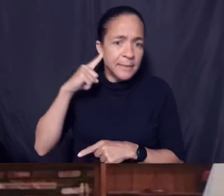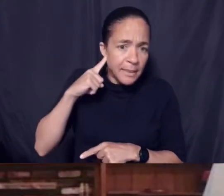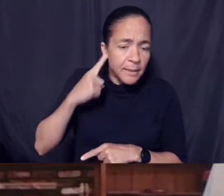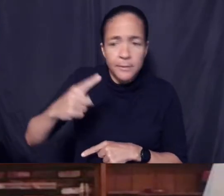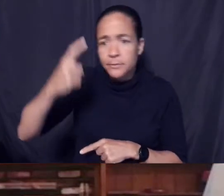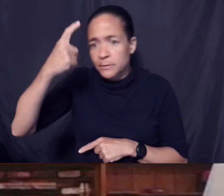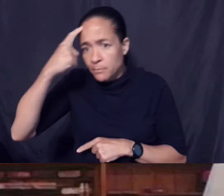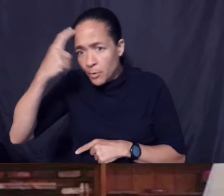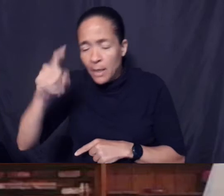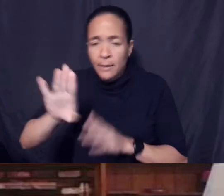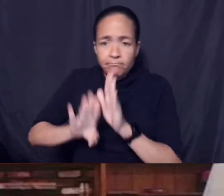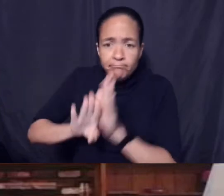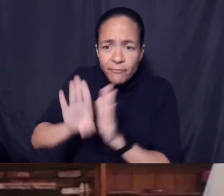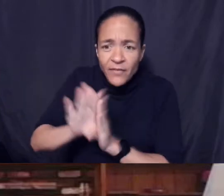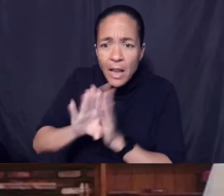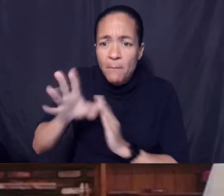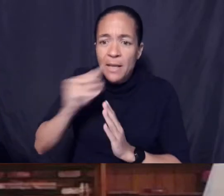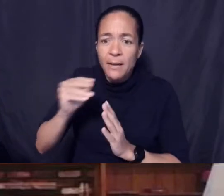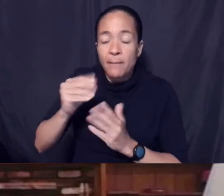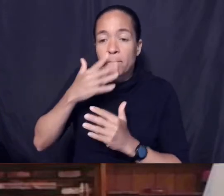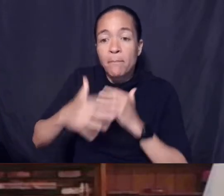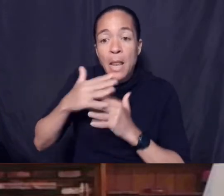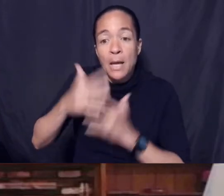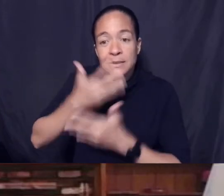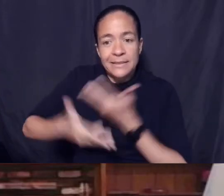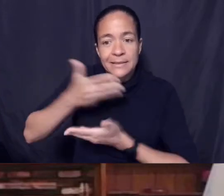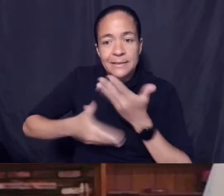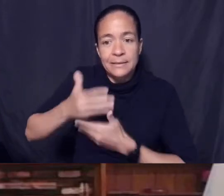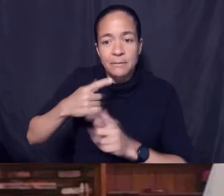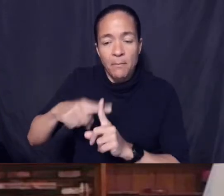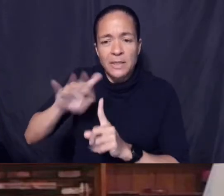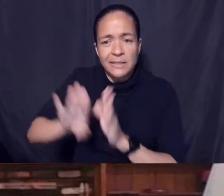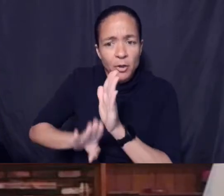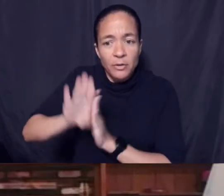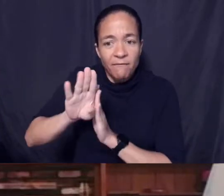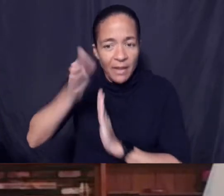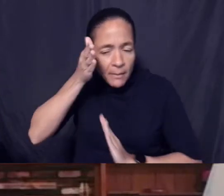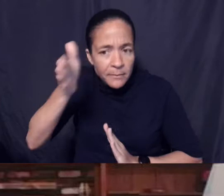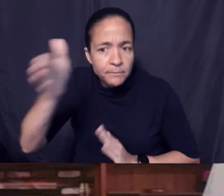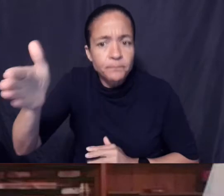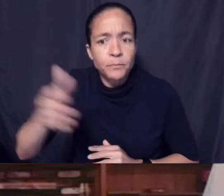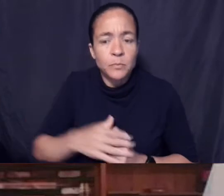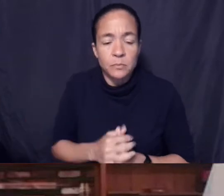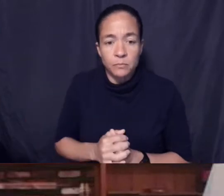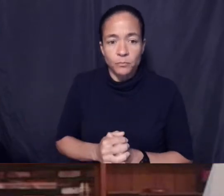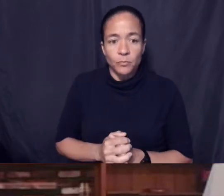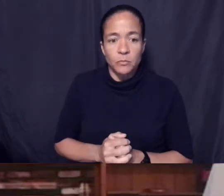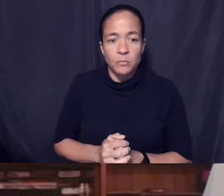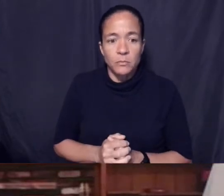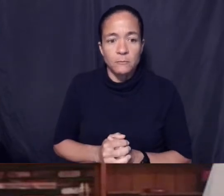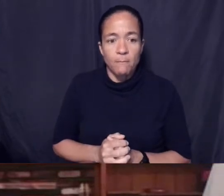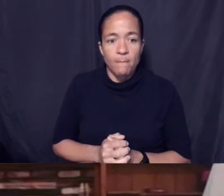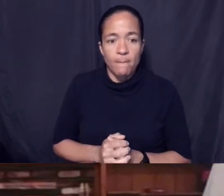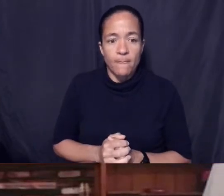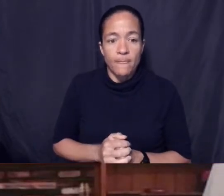development, the blood system, and even their overall development. Of those, when CMV